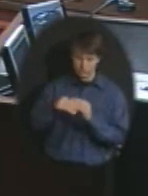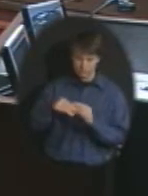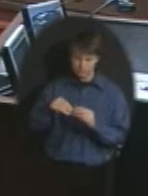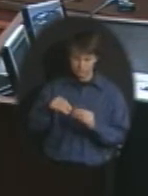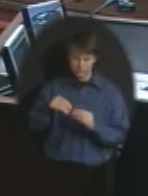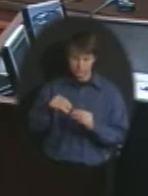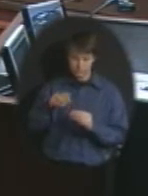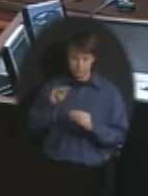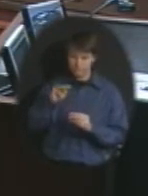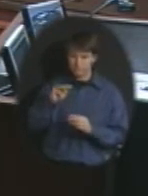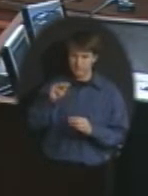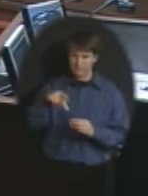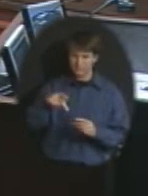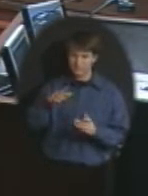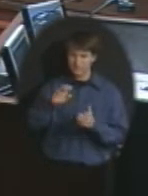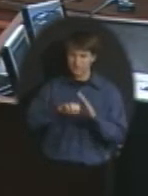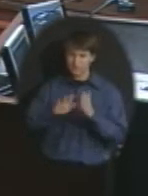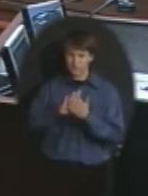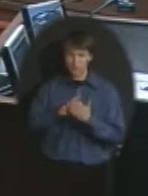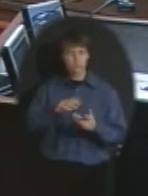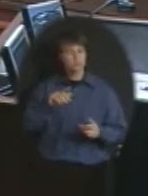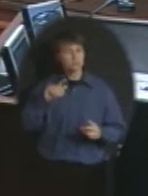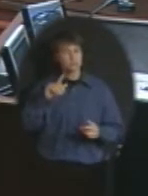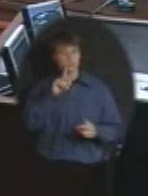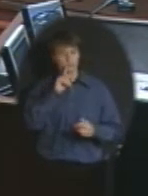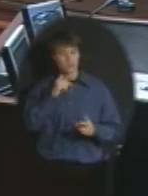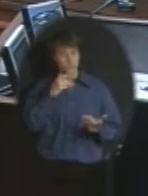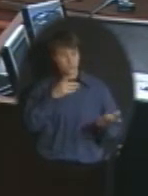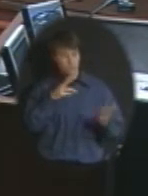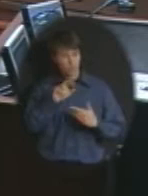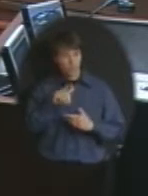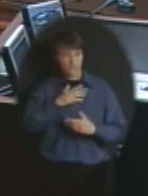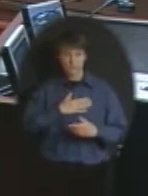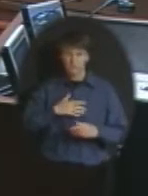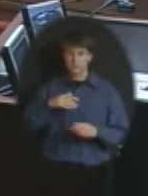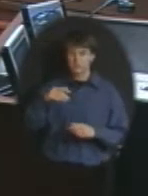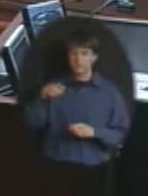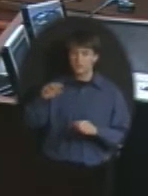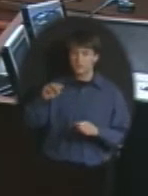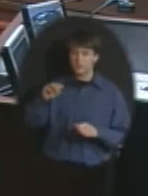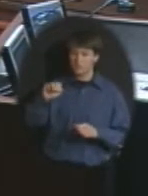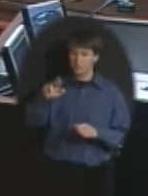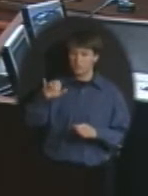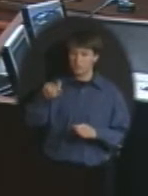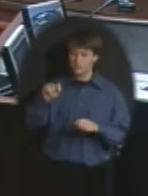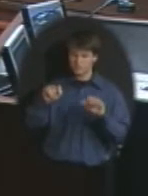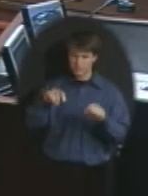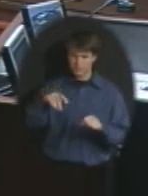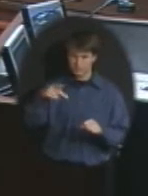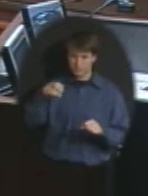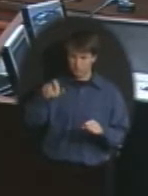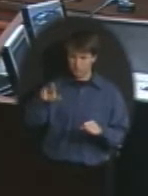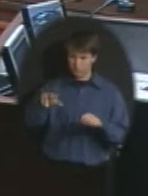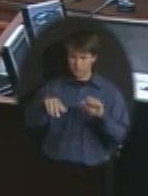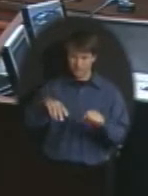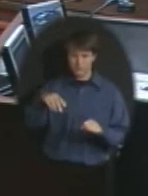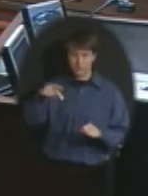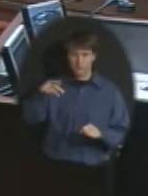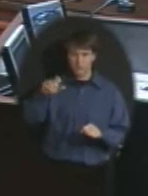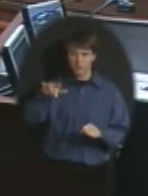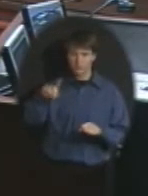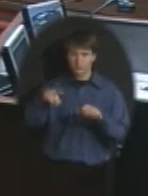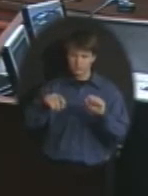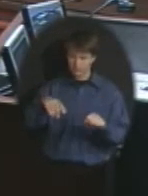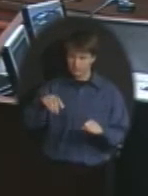Ms. Hibbs, we have a motion by Mr. Parker and a second by Mr. Poland. Would you call the roll, please? Mrs. Martin? Yes. Mr. Parker? Yes. Mr. Poland?